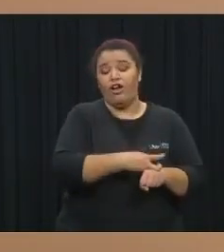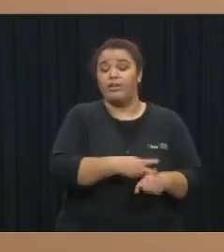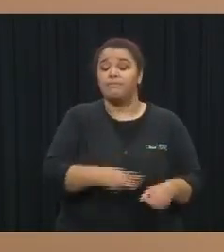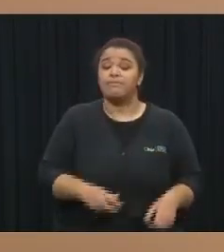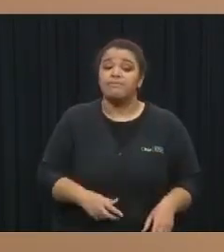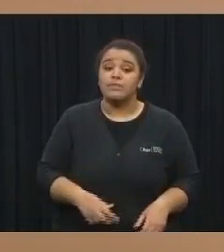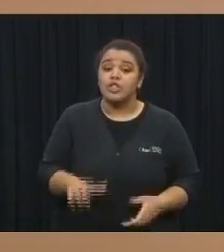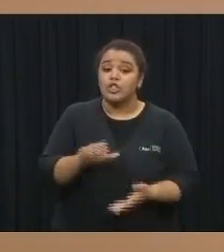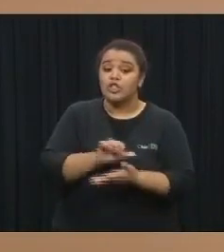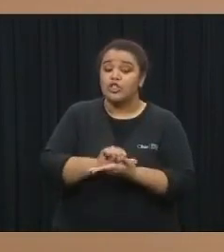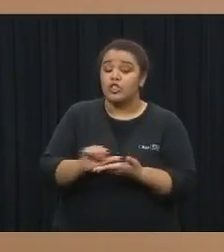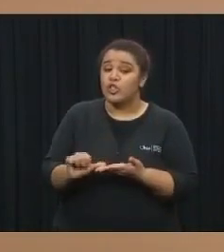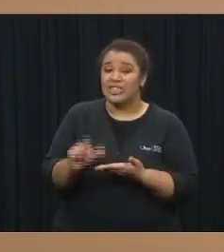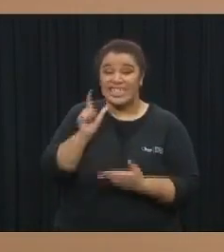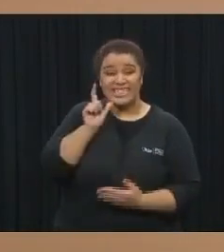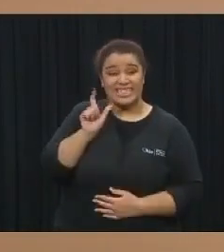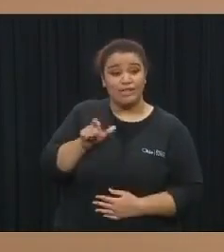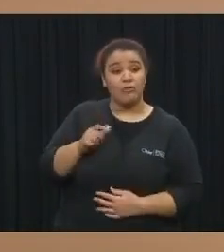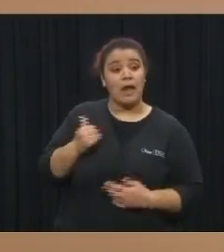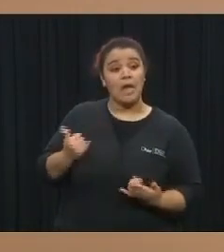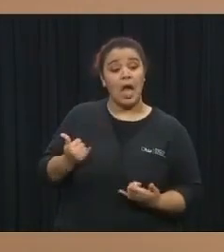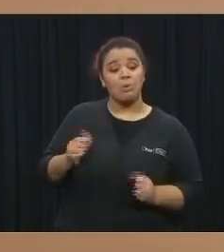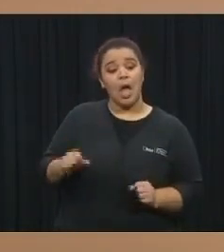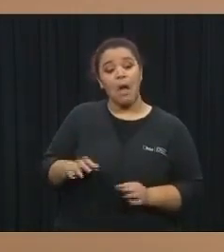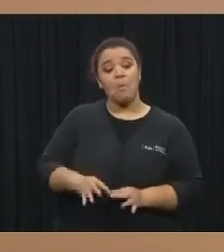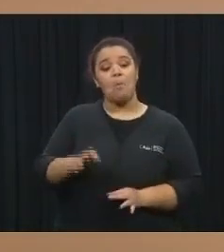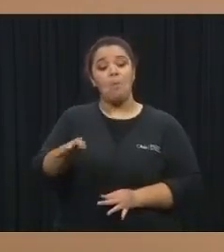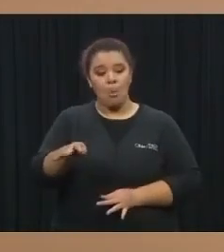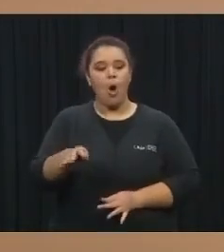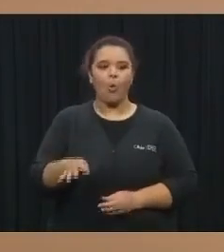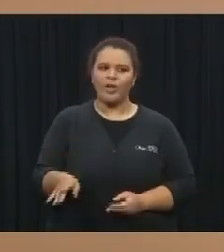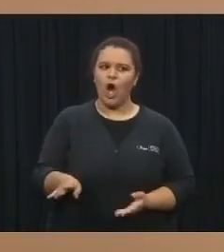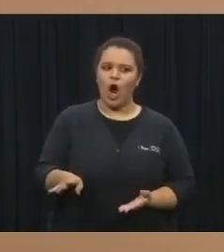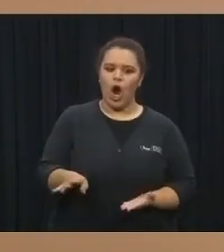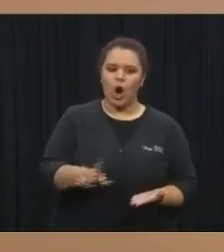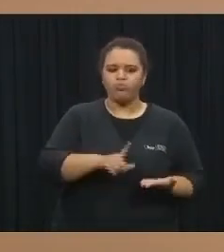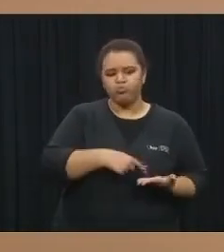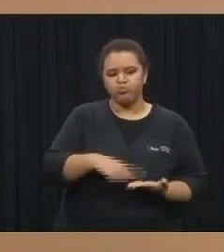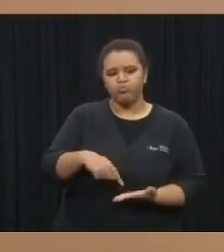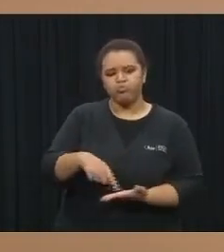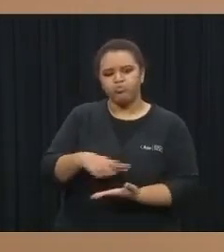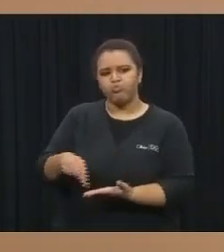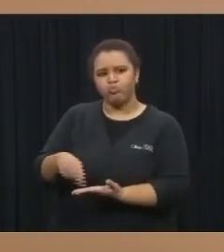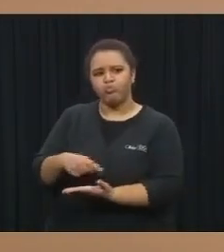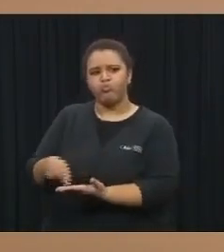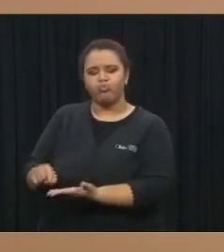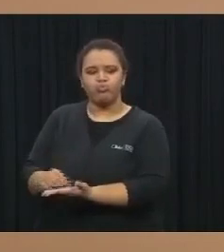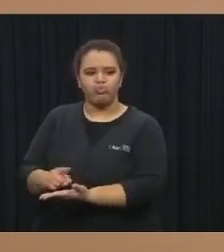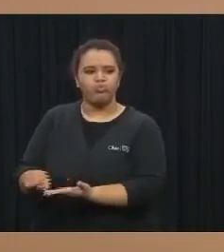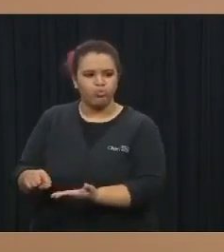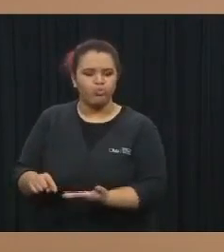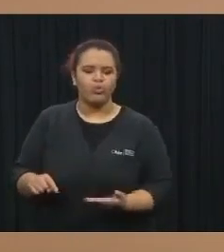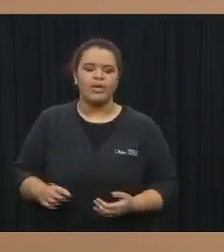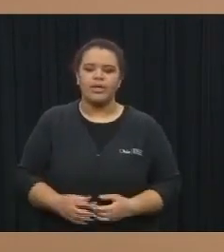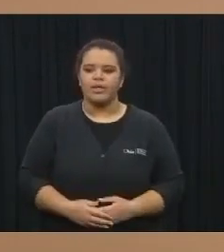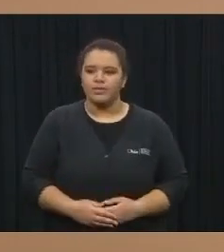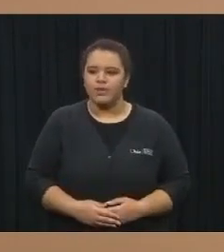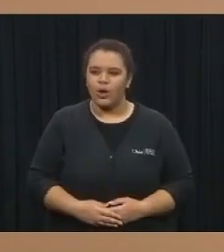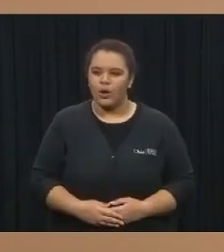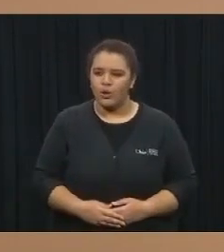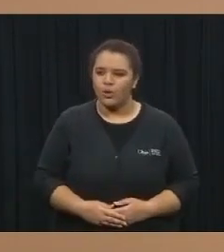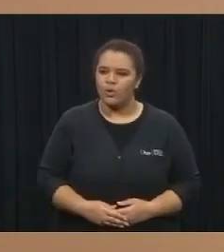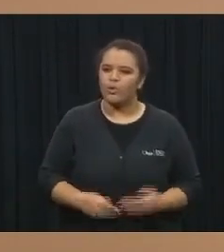might be ready to go and not be there. They're gearing up full bore right now. And so I'd really like to have them with me as part